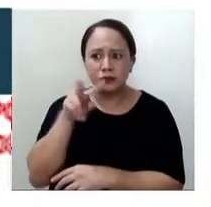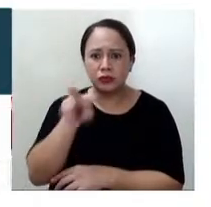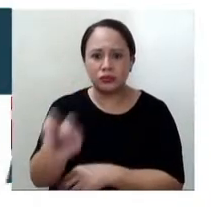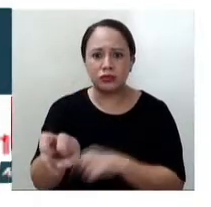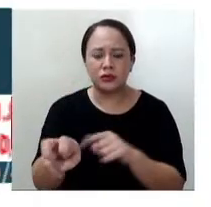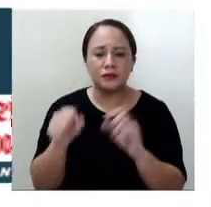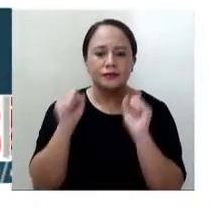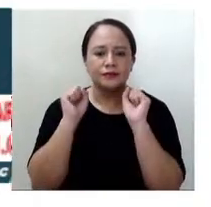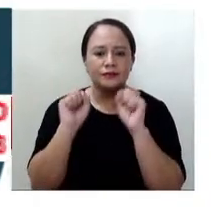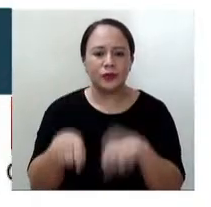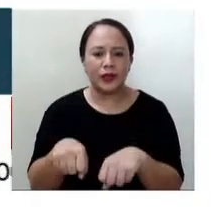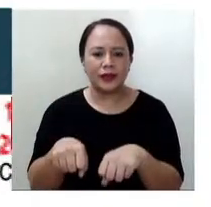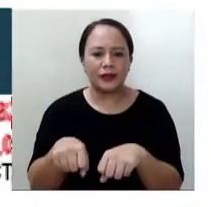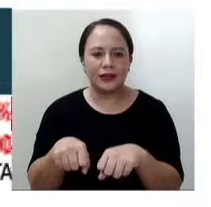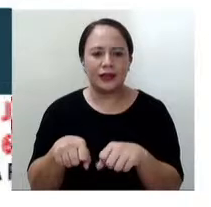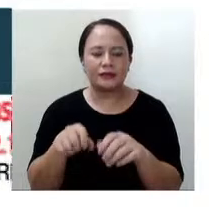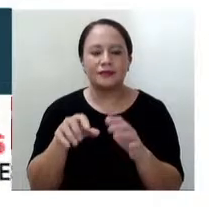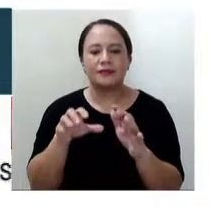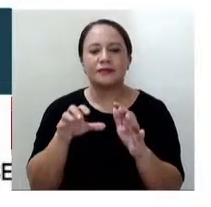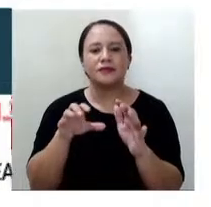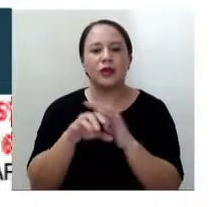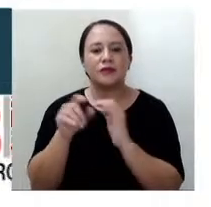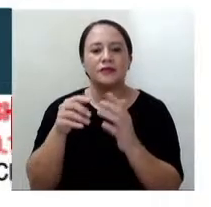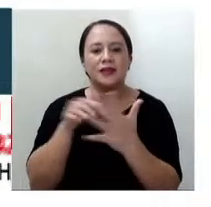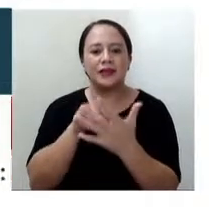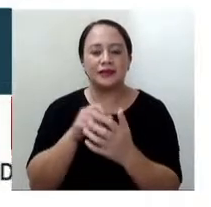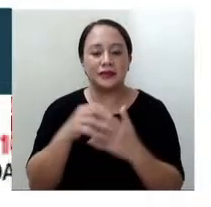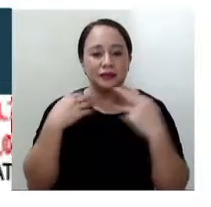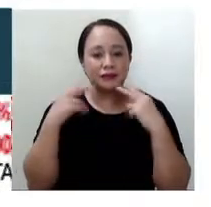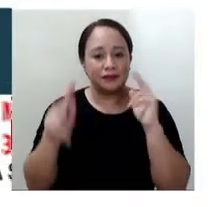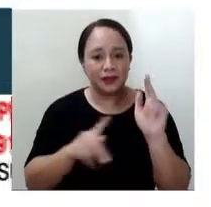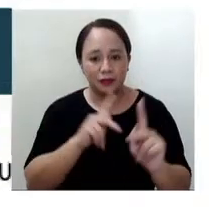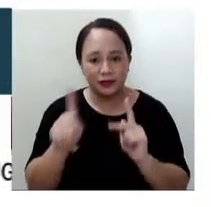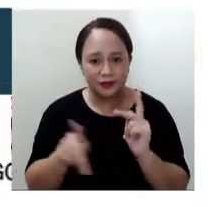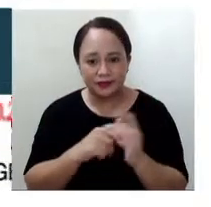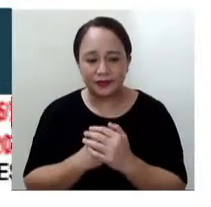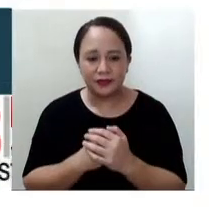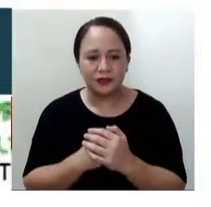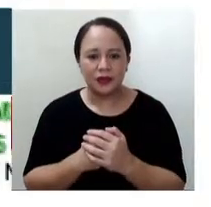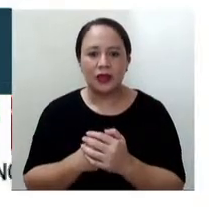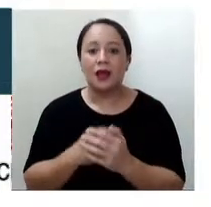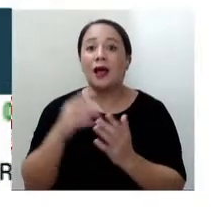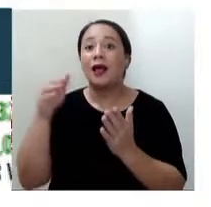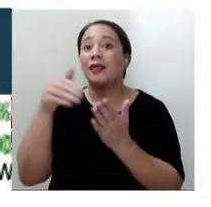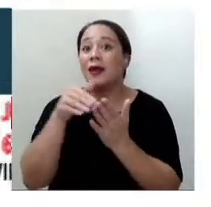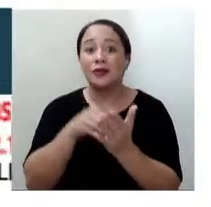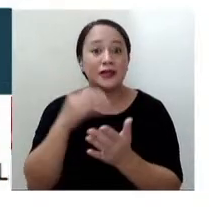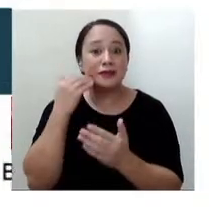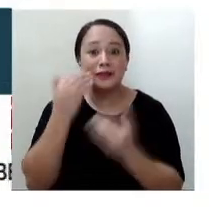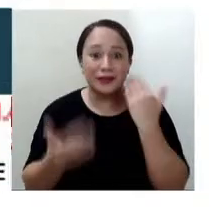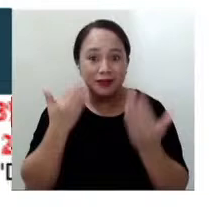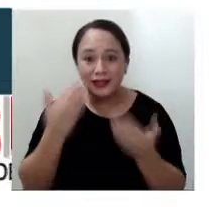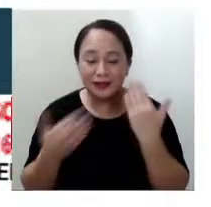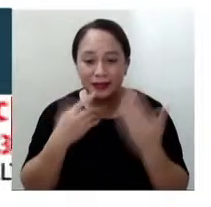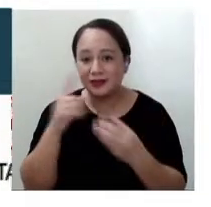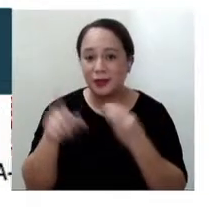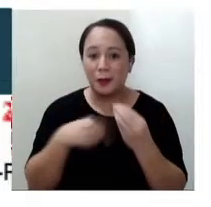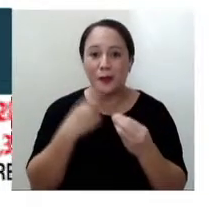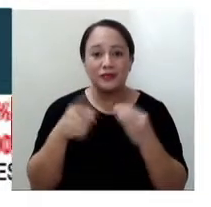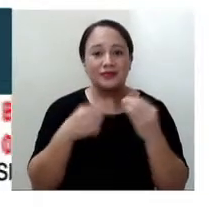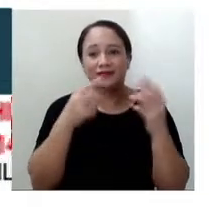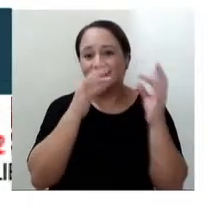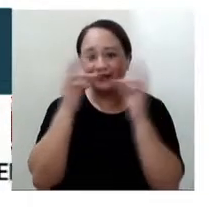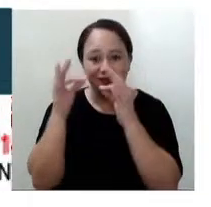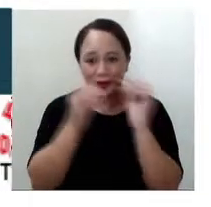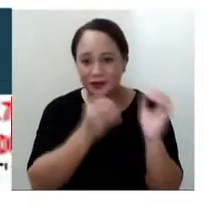be crimes against humanity. And the style in which the thousands have been killed in these kinds of drug operations,